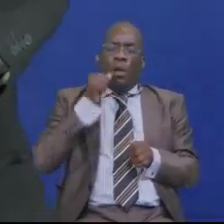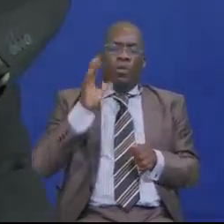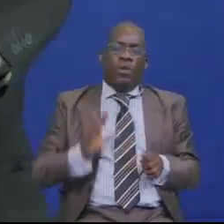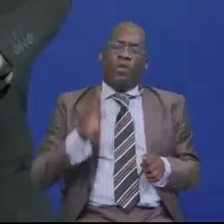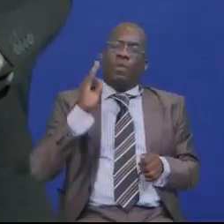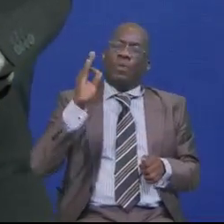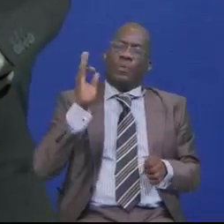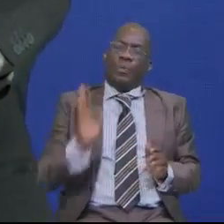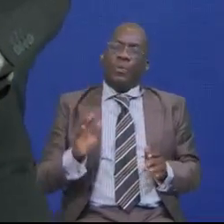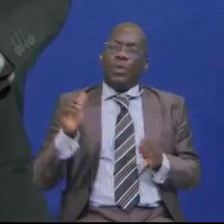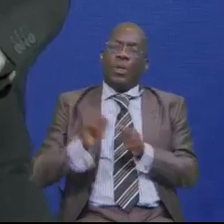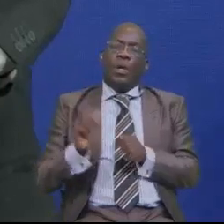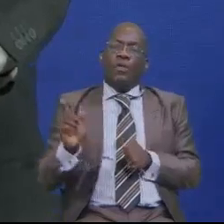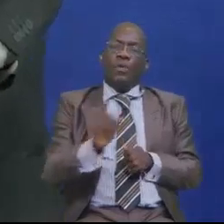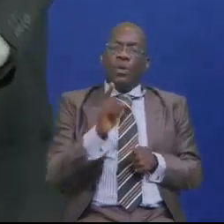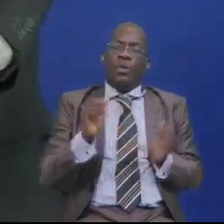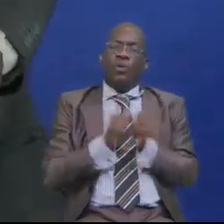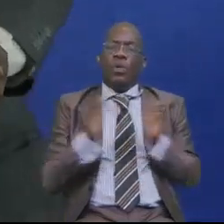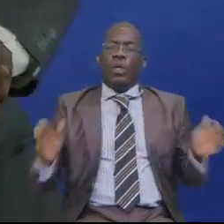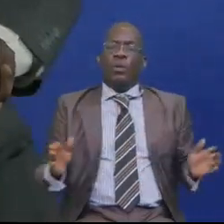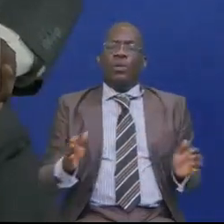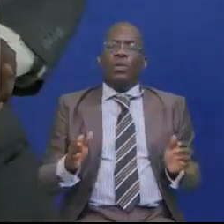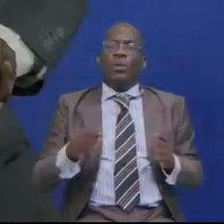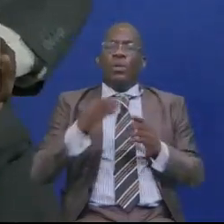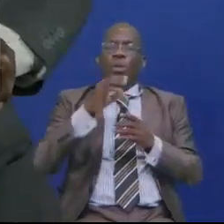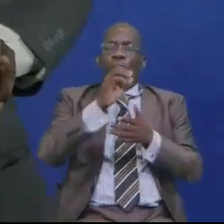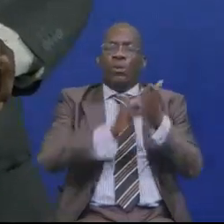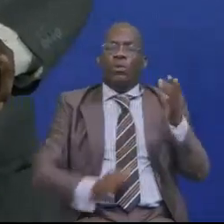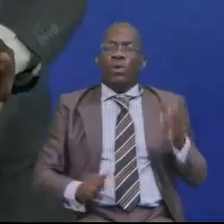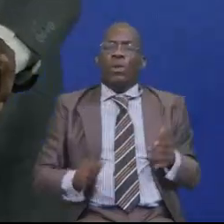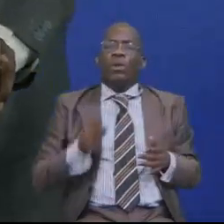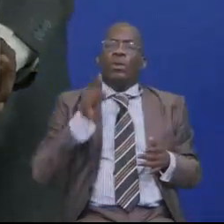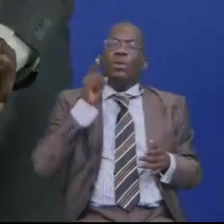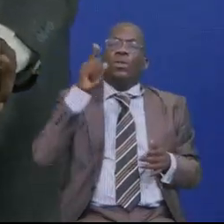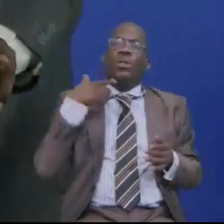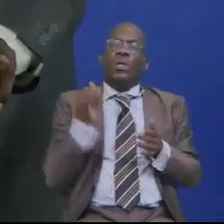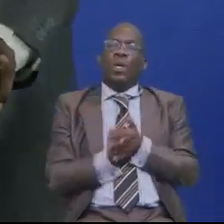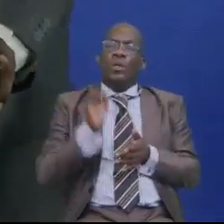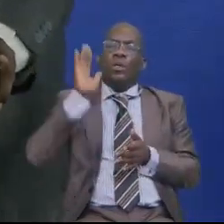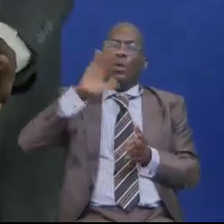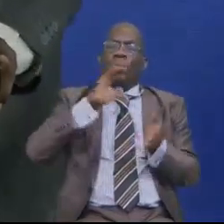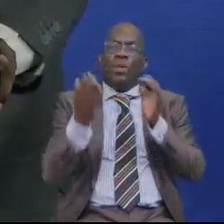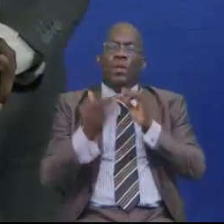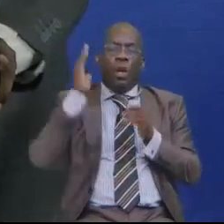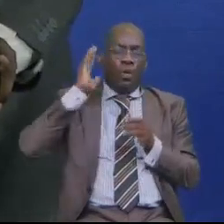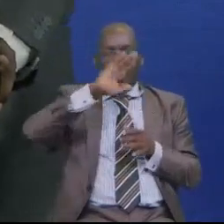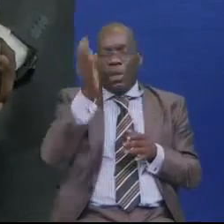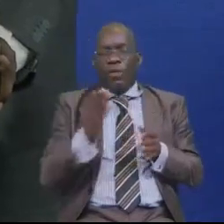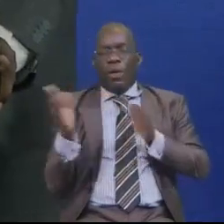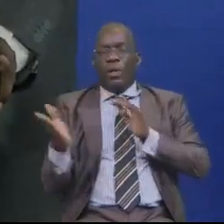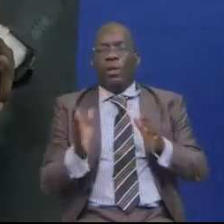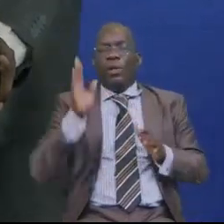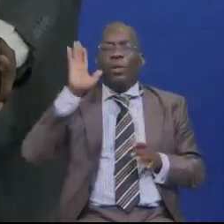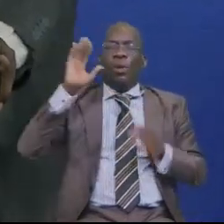minister, everyone without exception. You say your presence will never leave, and your power will